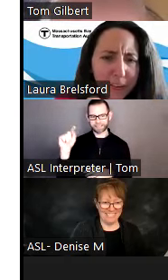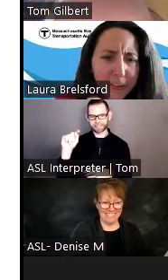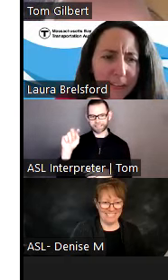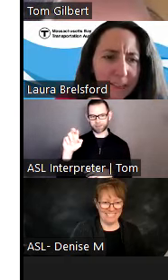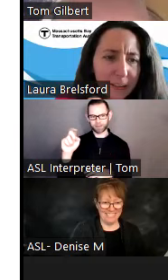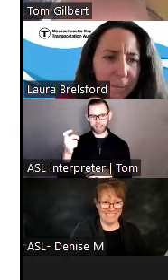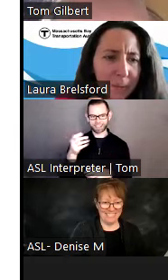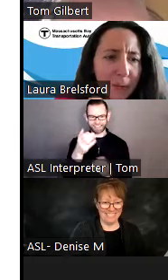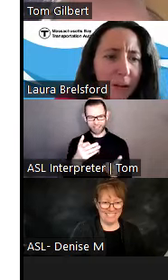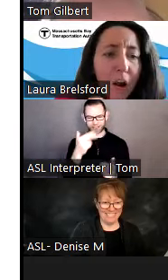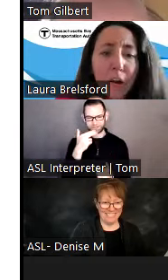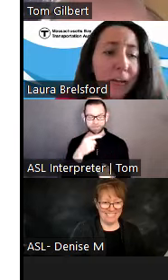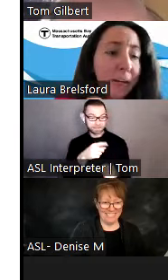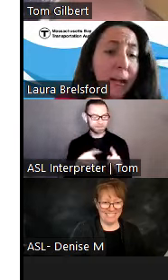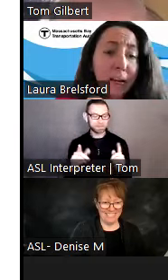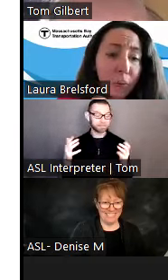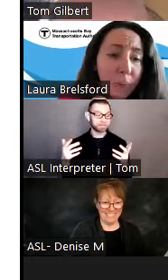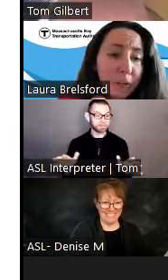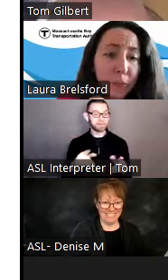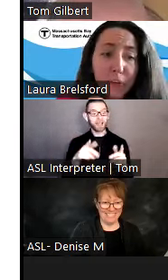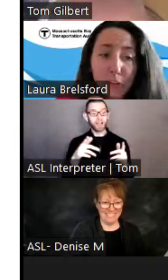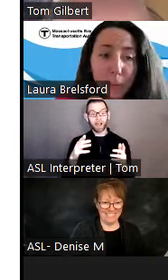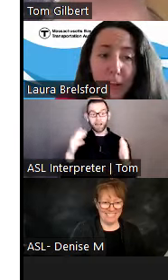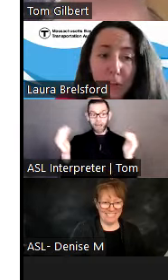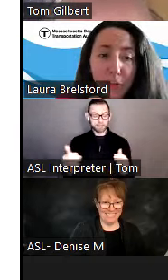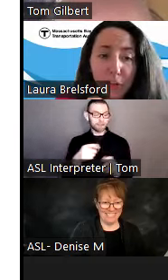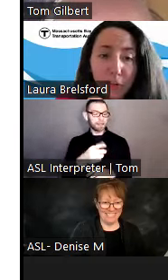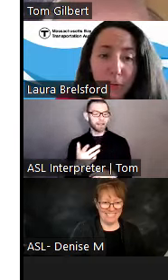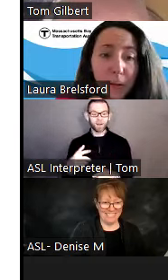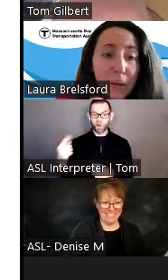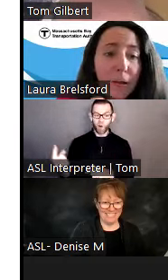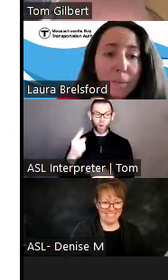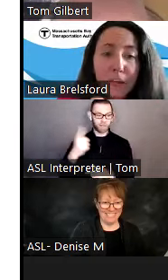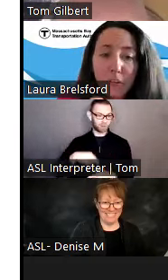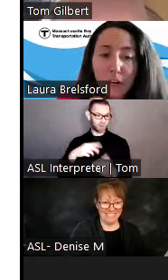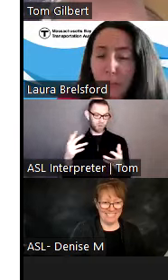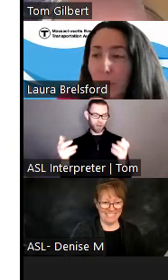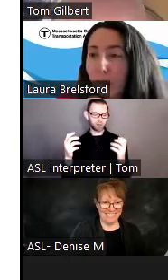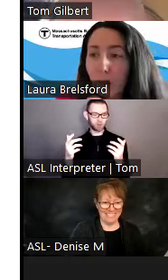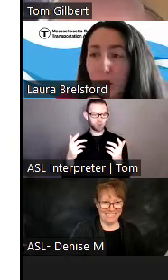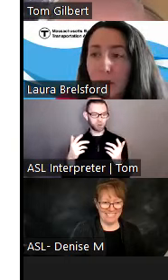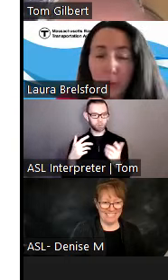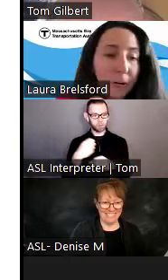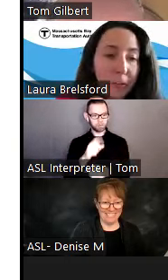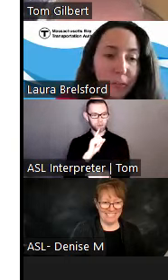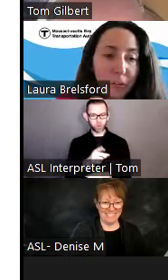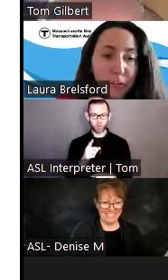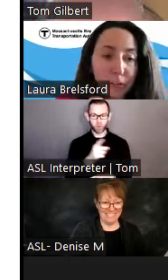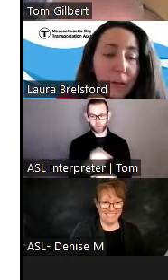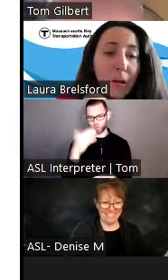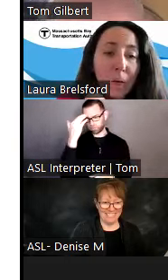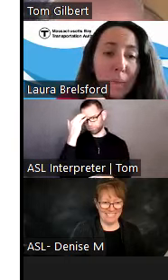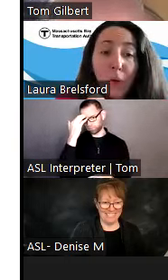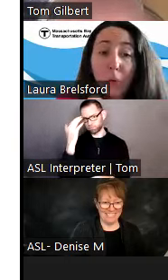All right, next slide. All right, and as always, we just wanted to make sure everyone is aware that